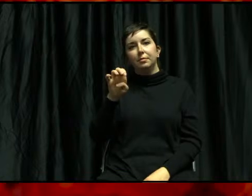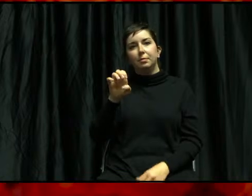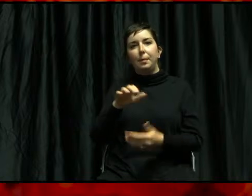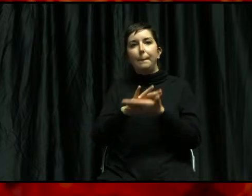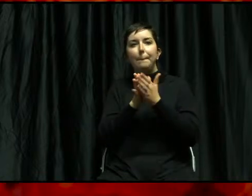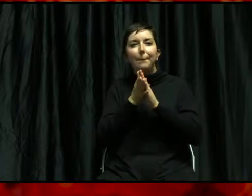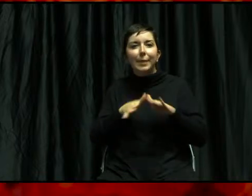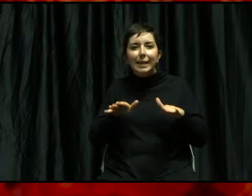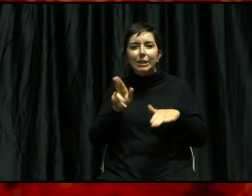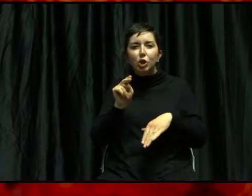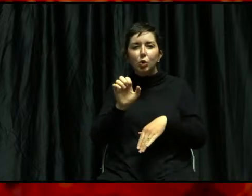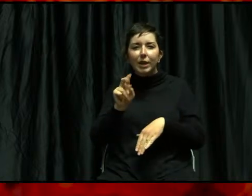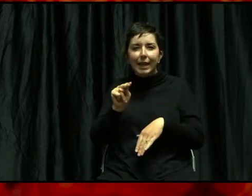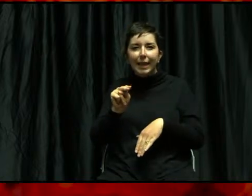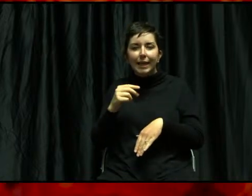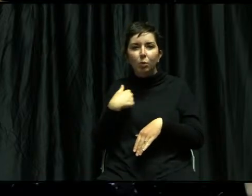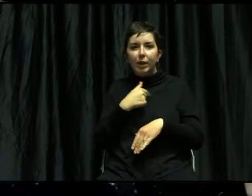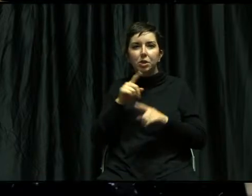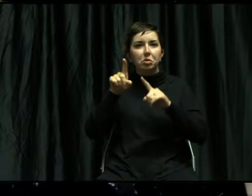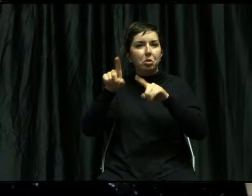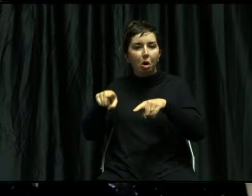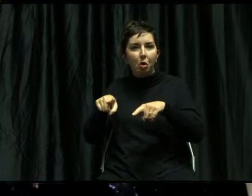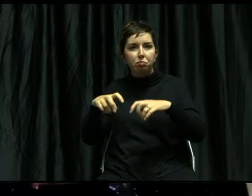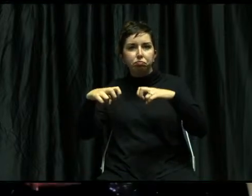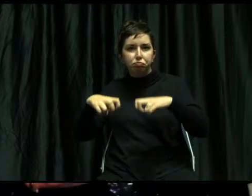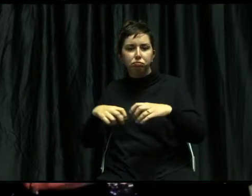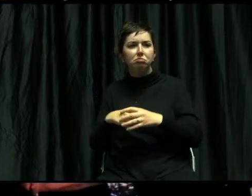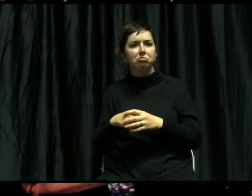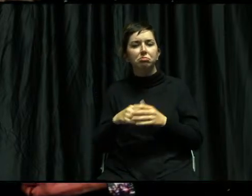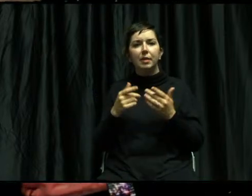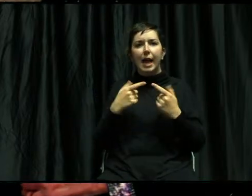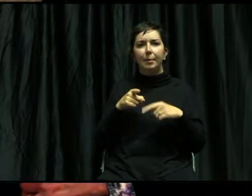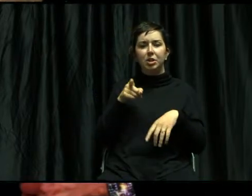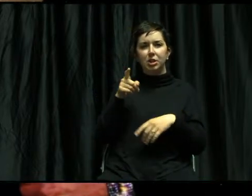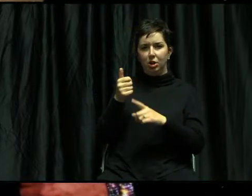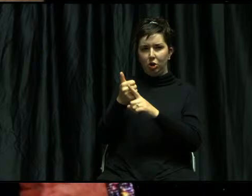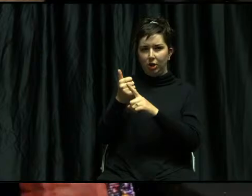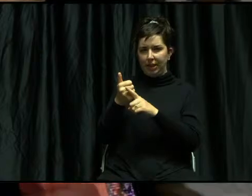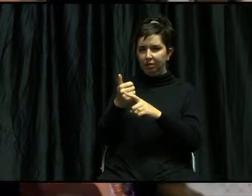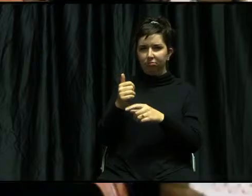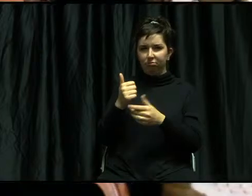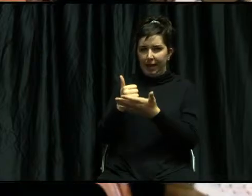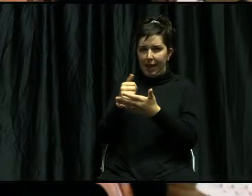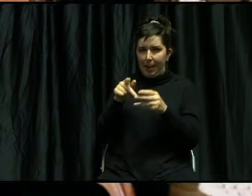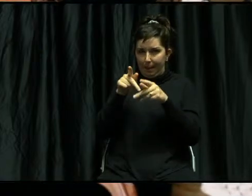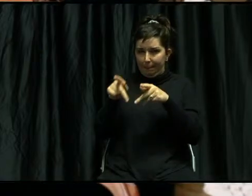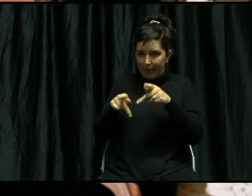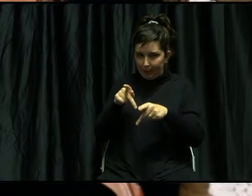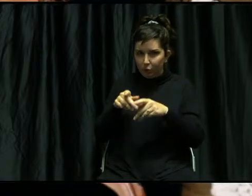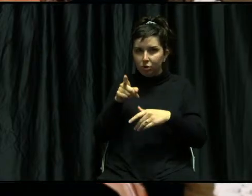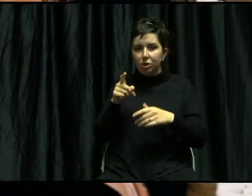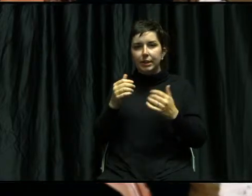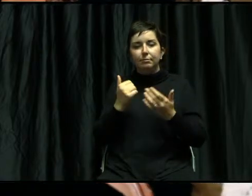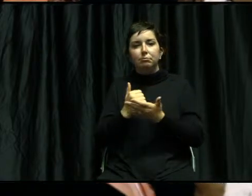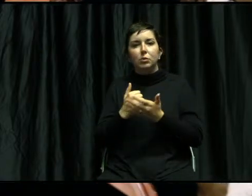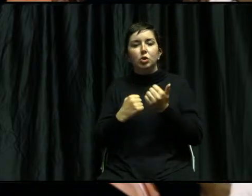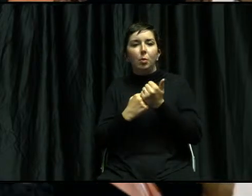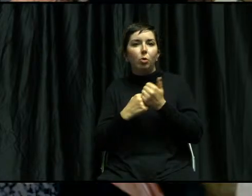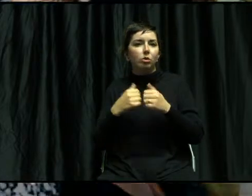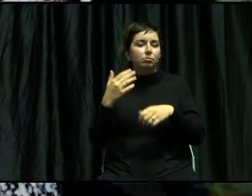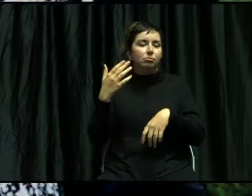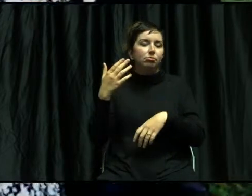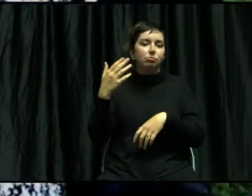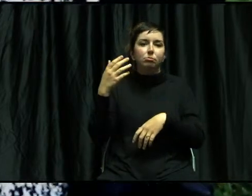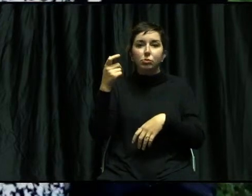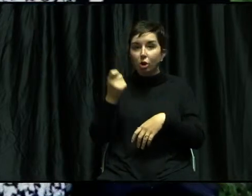that was a very wonderful experience. As a philanthropist, Dr. Flint has supported scholarships for teachers and opportunities